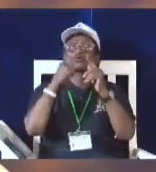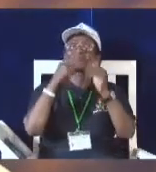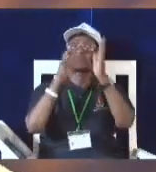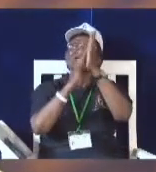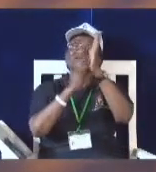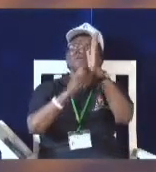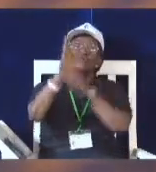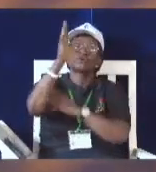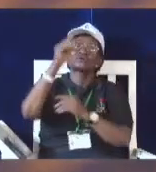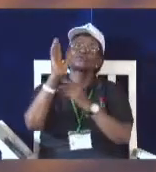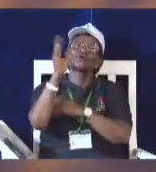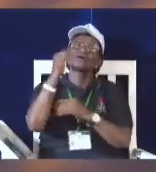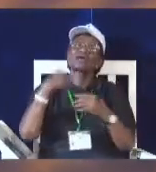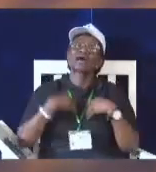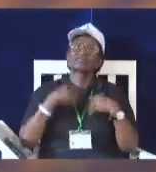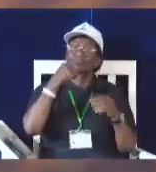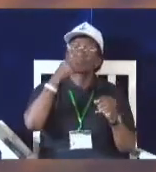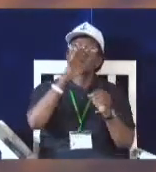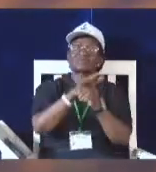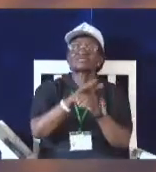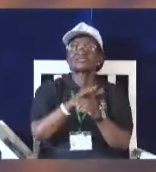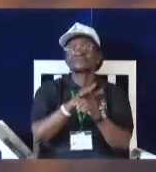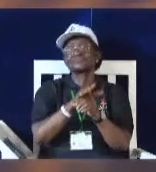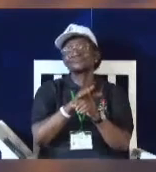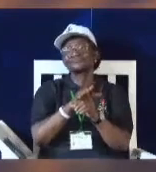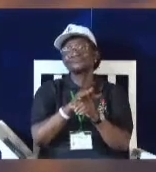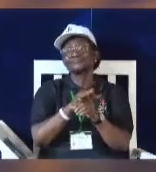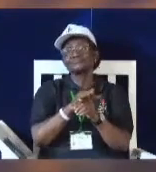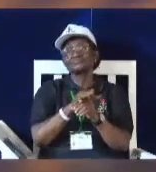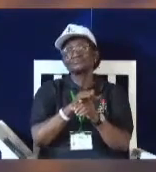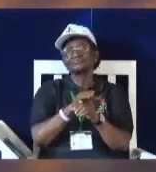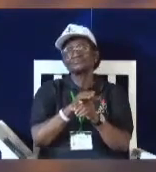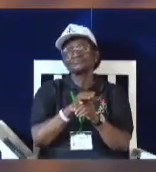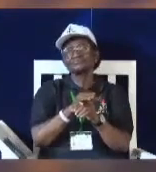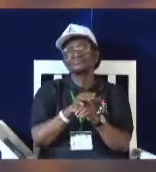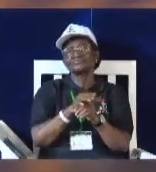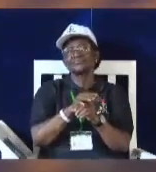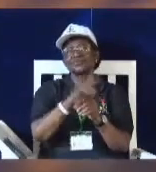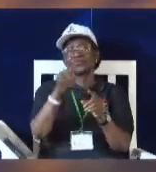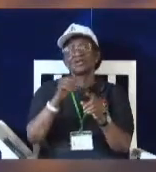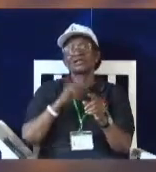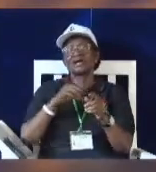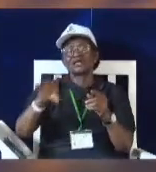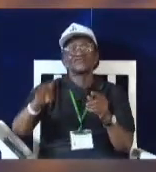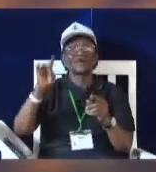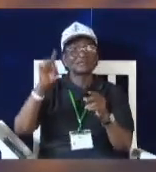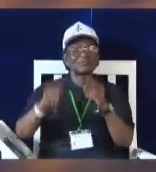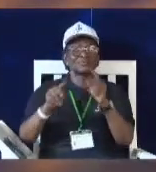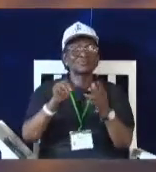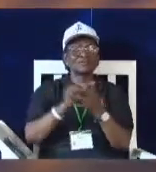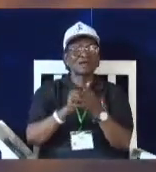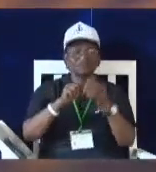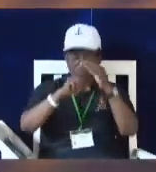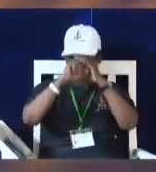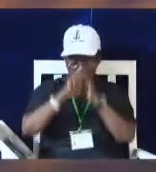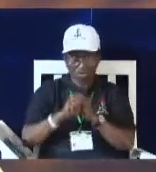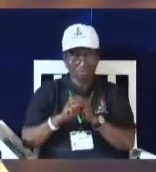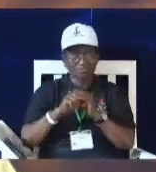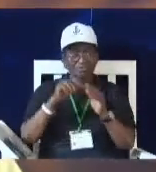And God has promised, when I find people who are worshiping me in spirit and in